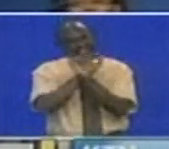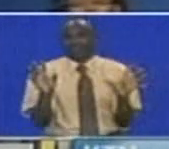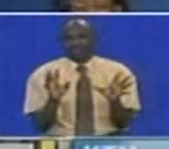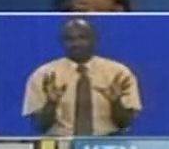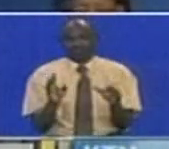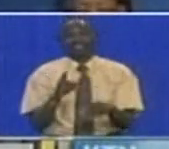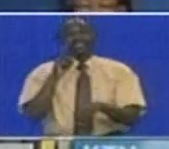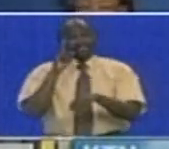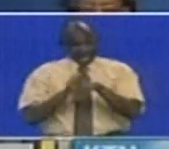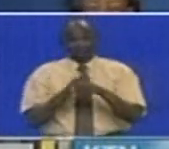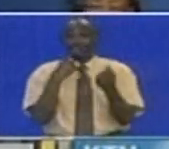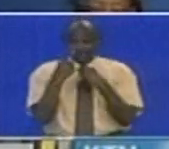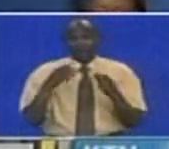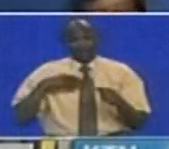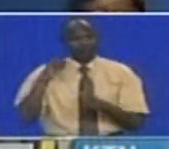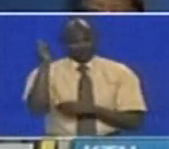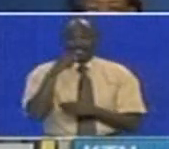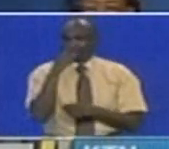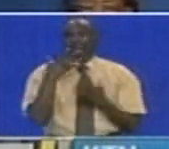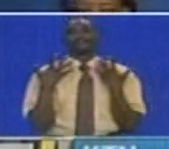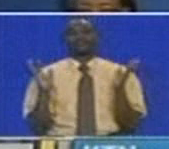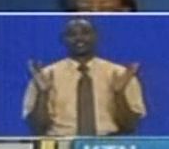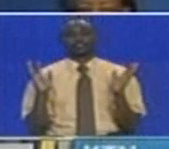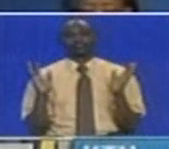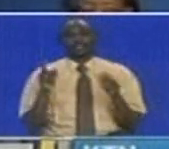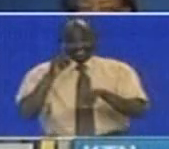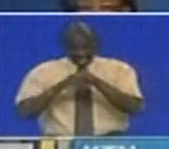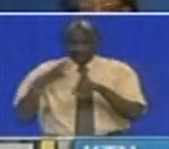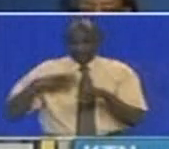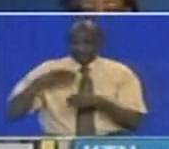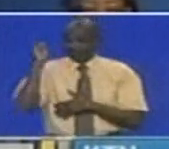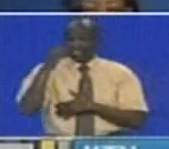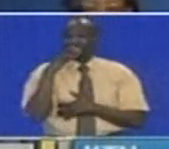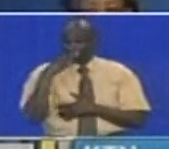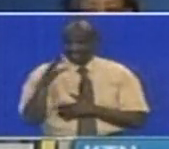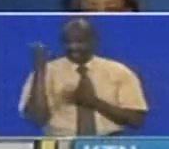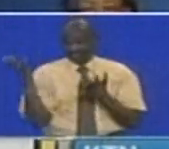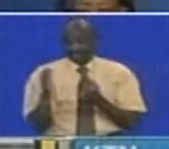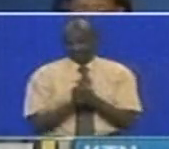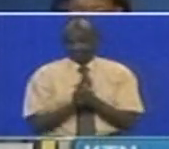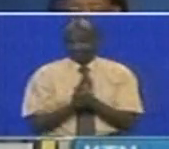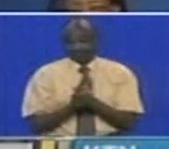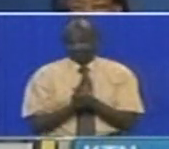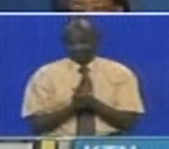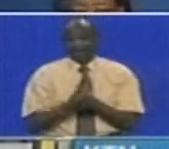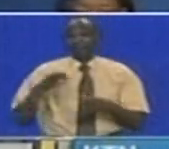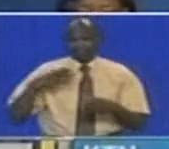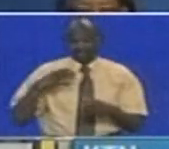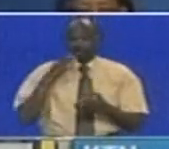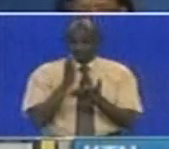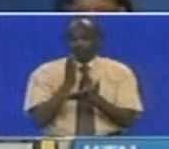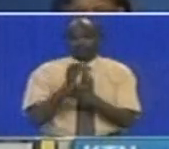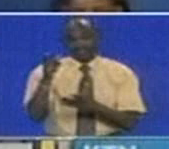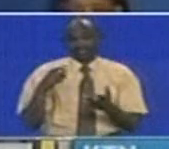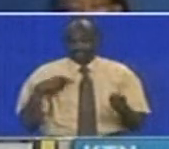speak, the people of Kenya have spoken. And when the people of Kenya speak, Mr. Speaker, the big ones,